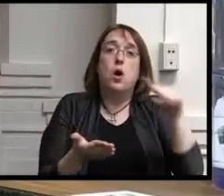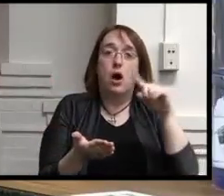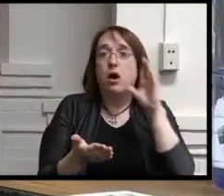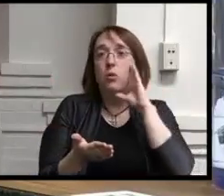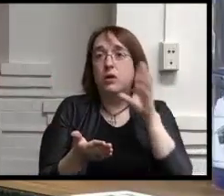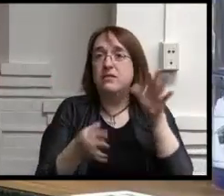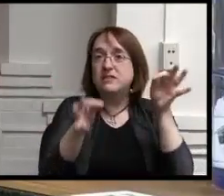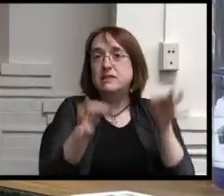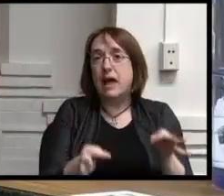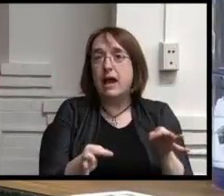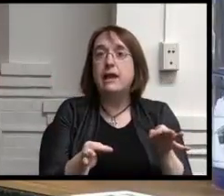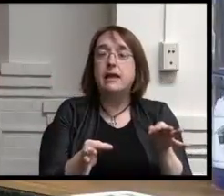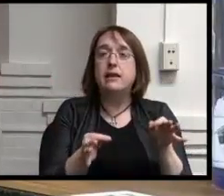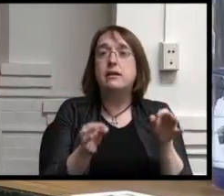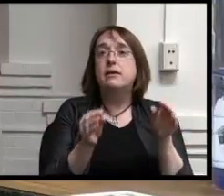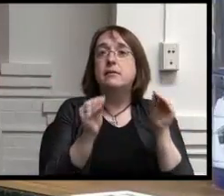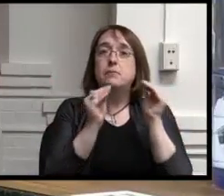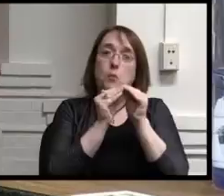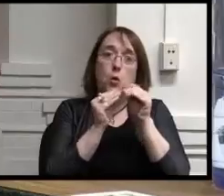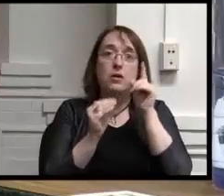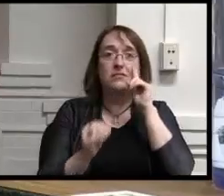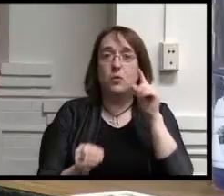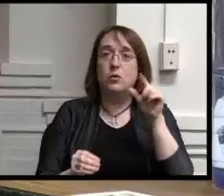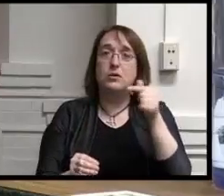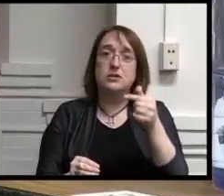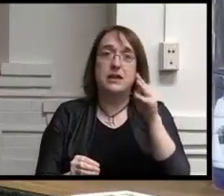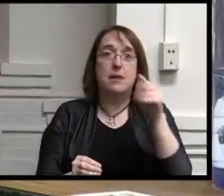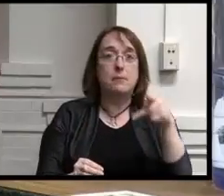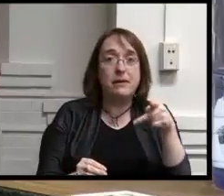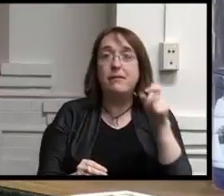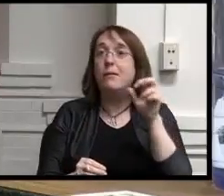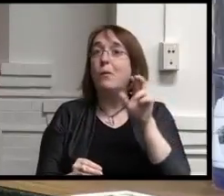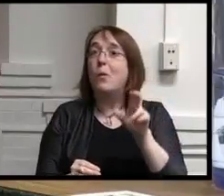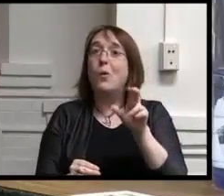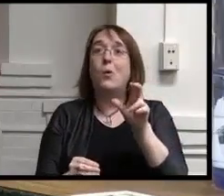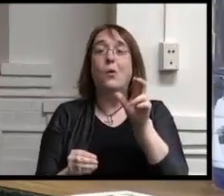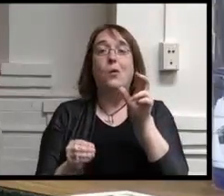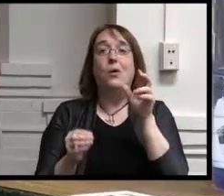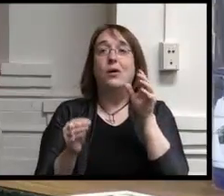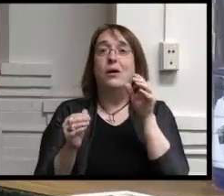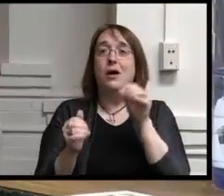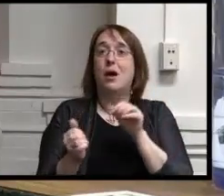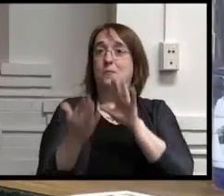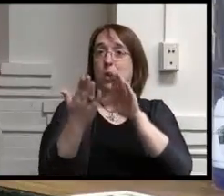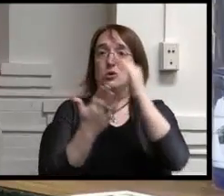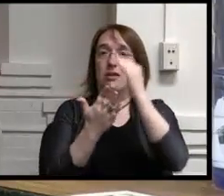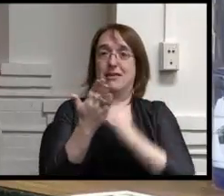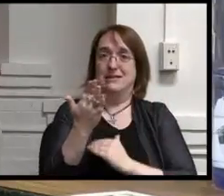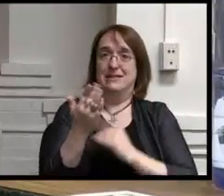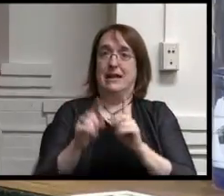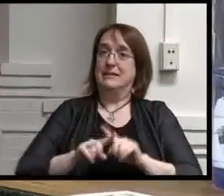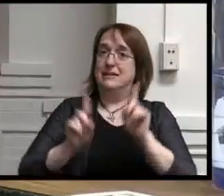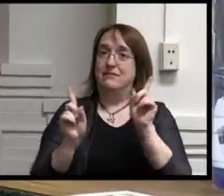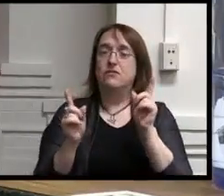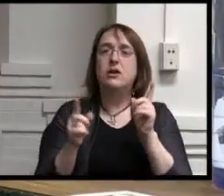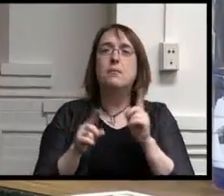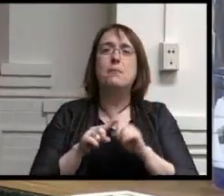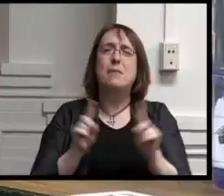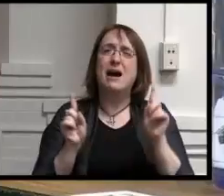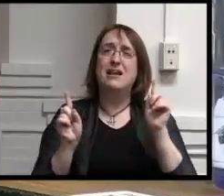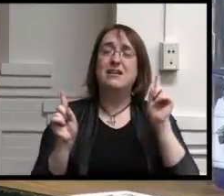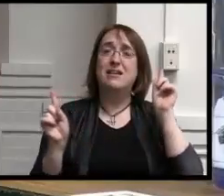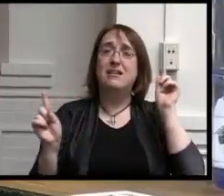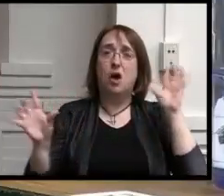you might have made a decision to put more into the GMP or approached the listing of these items somehow differently. But